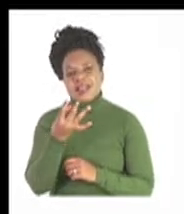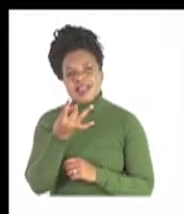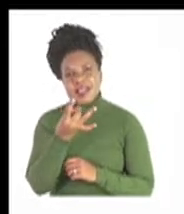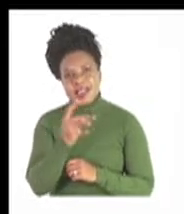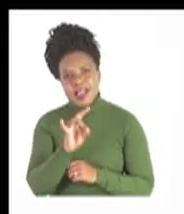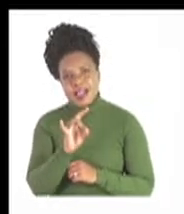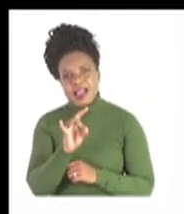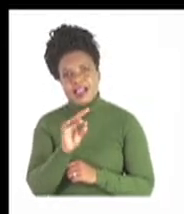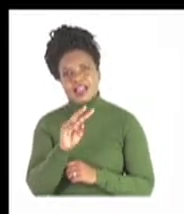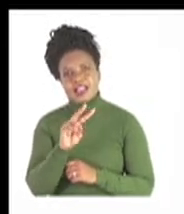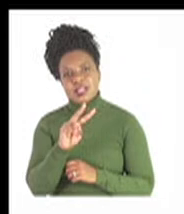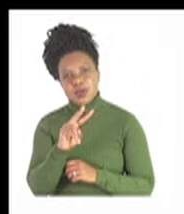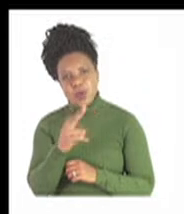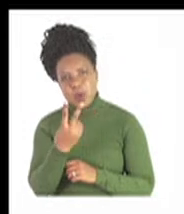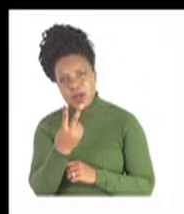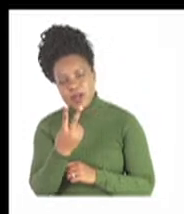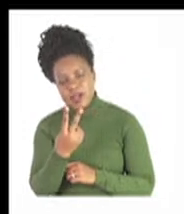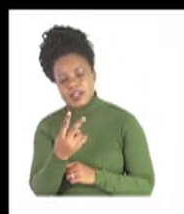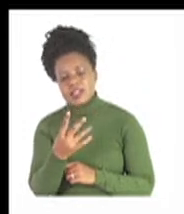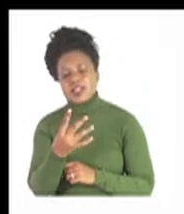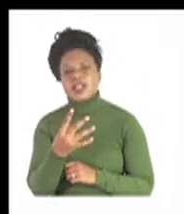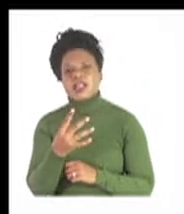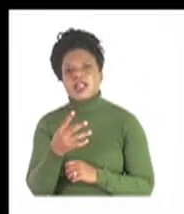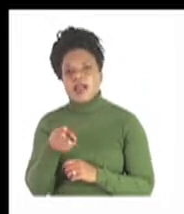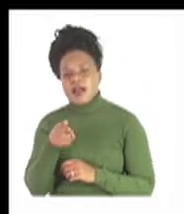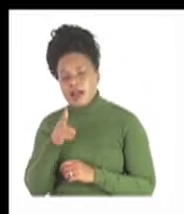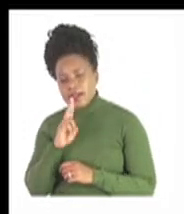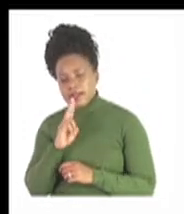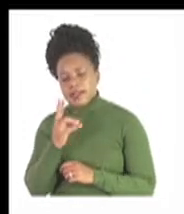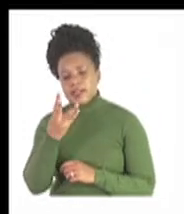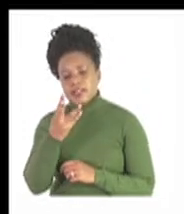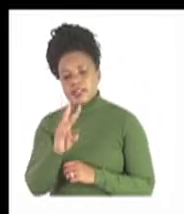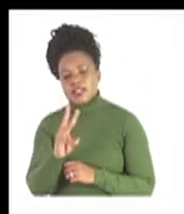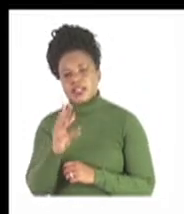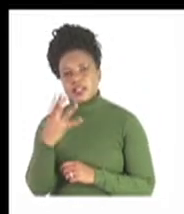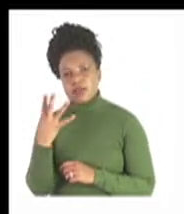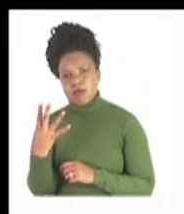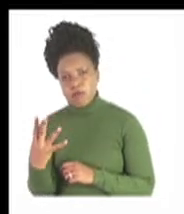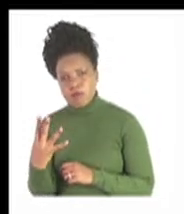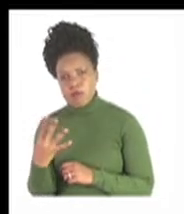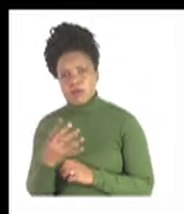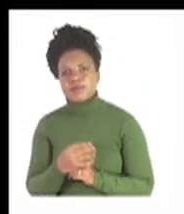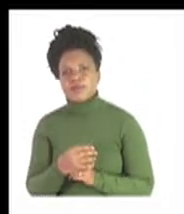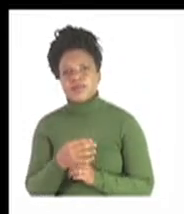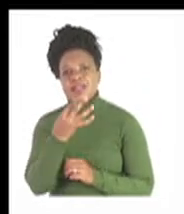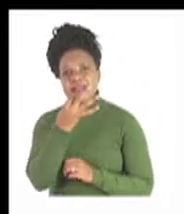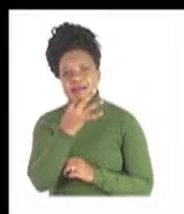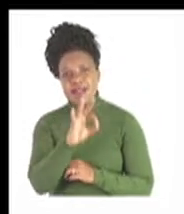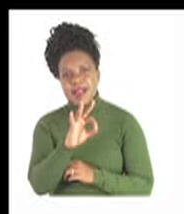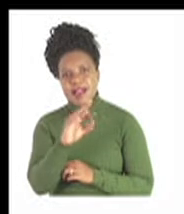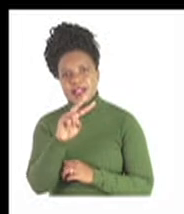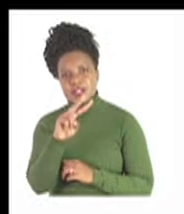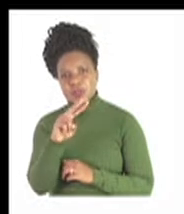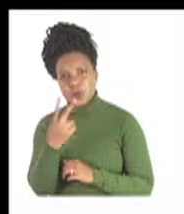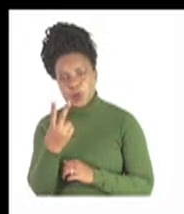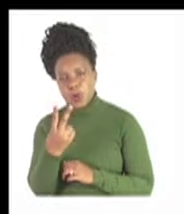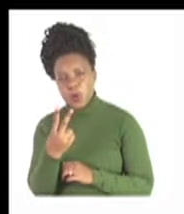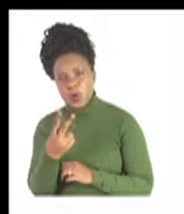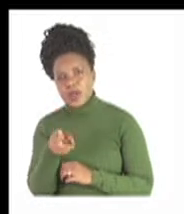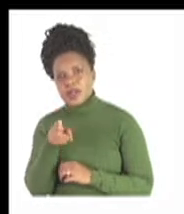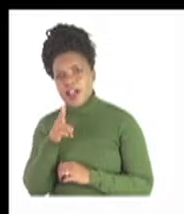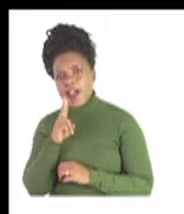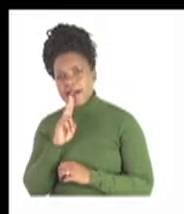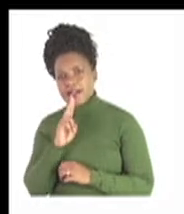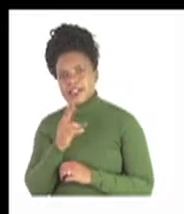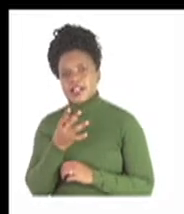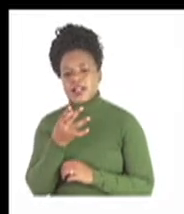64, 9 times 9, 81, and 10 times 10, which is 100. Now we